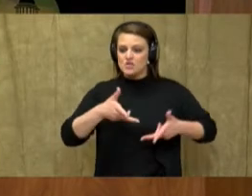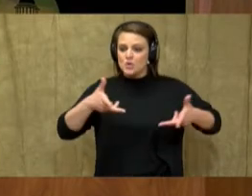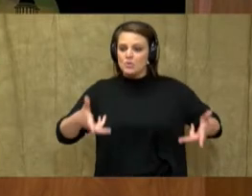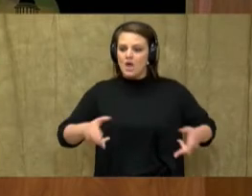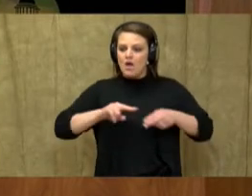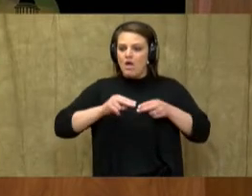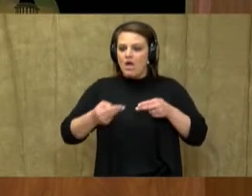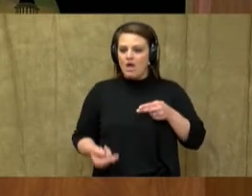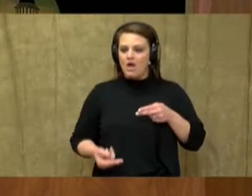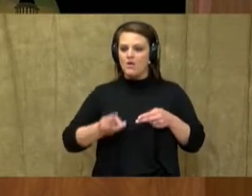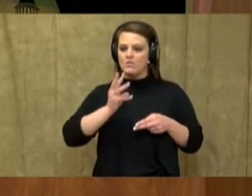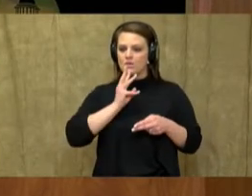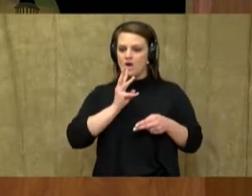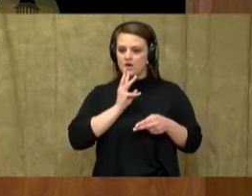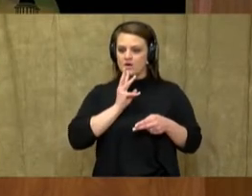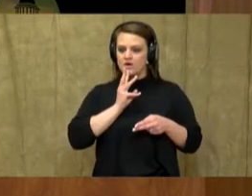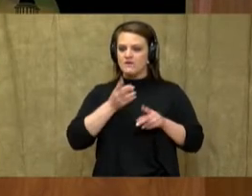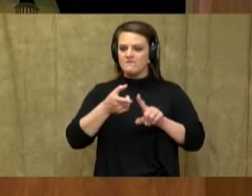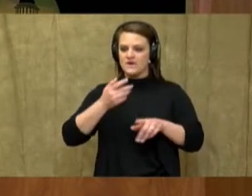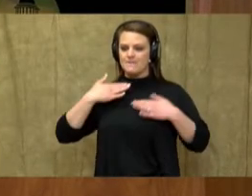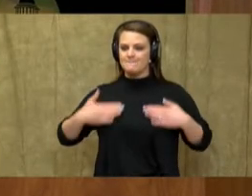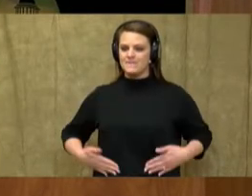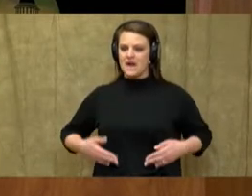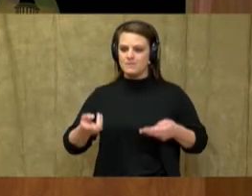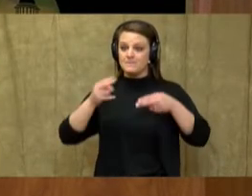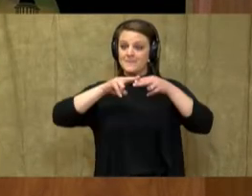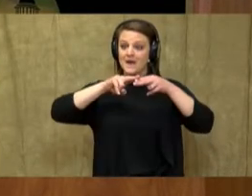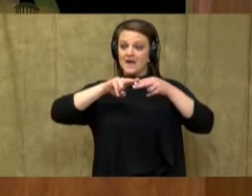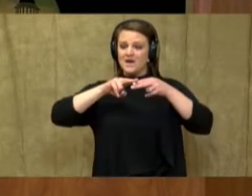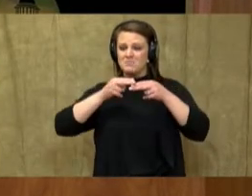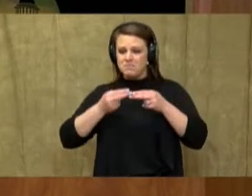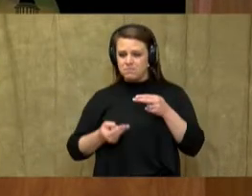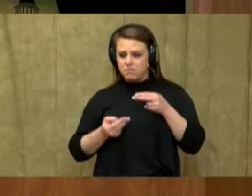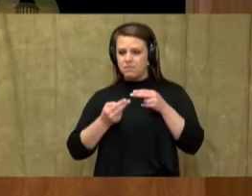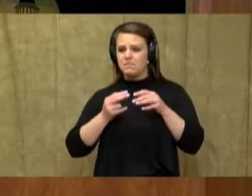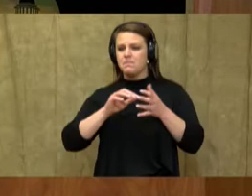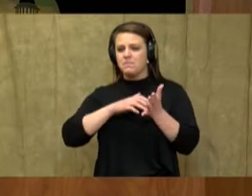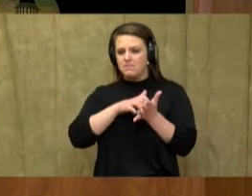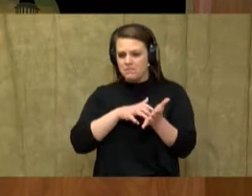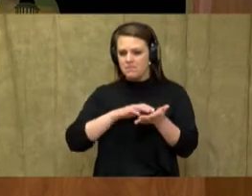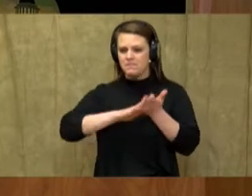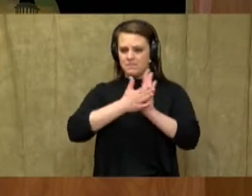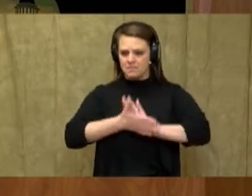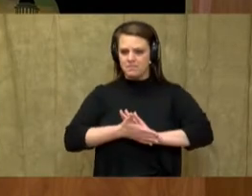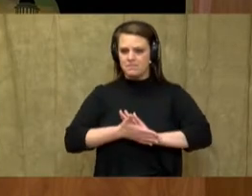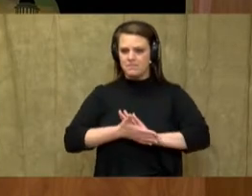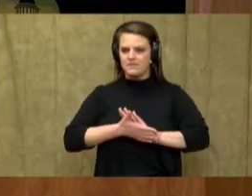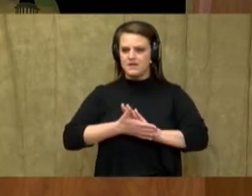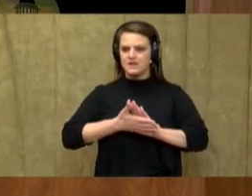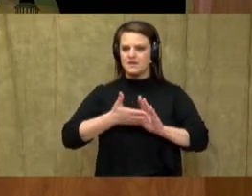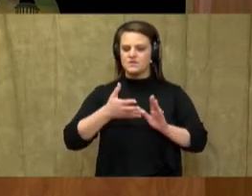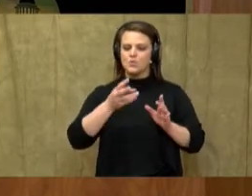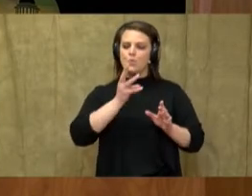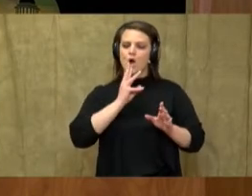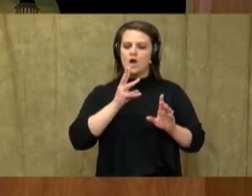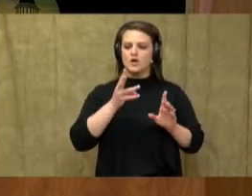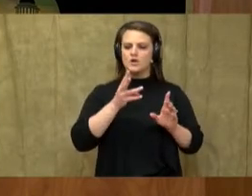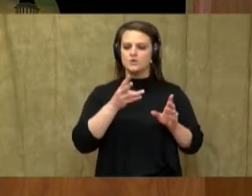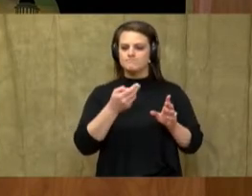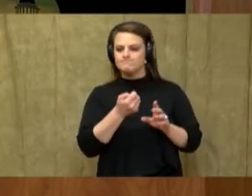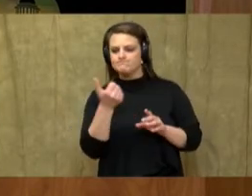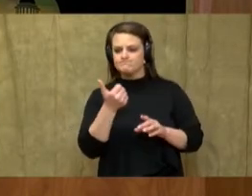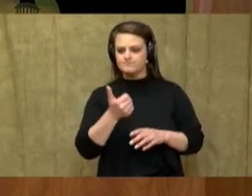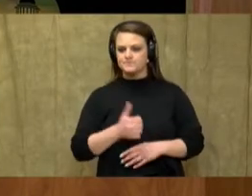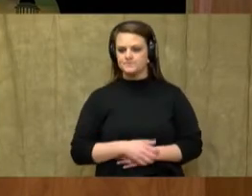much of her body fluids with being sick with a stomach bug. And so it does mean to take water out or moisture